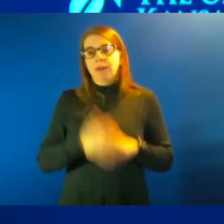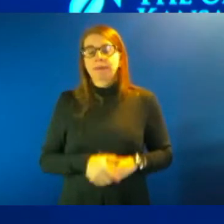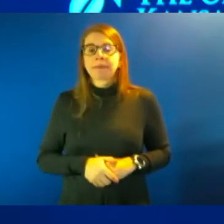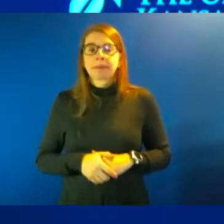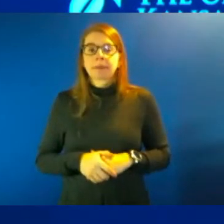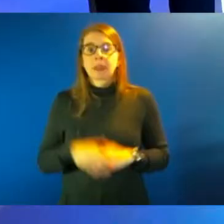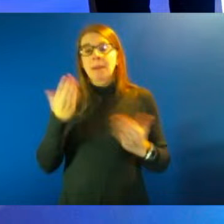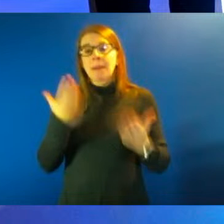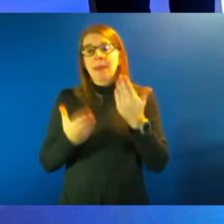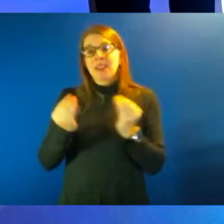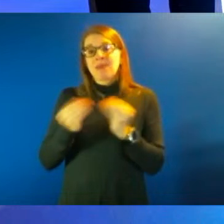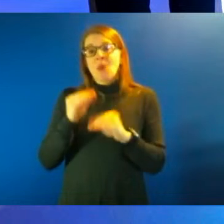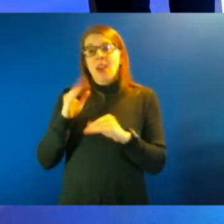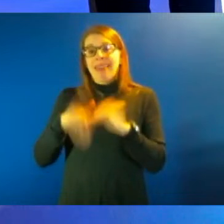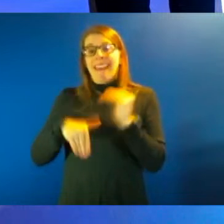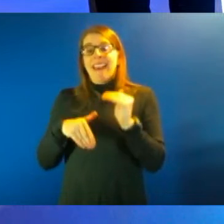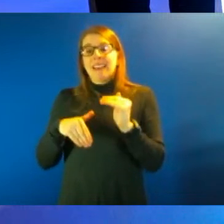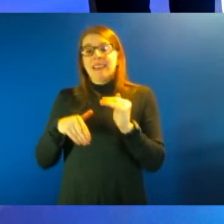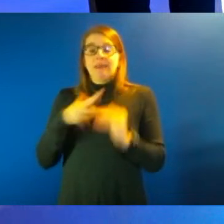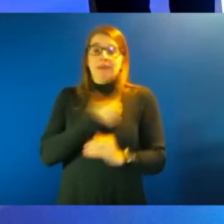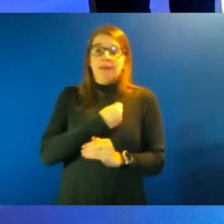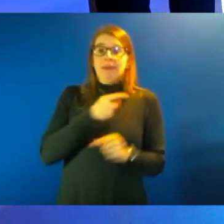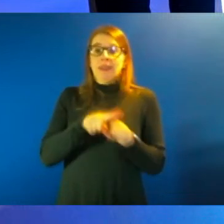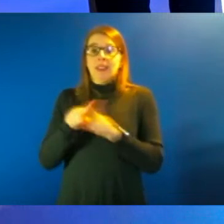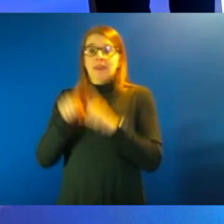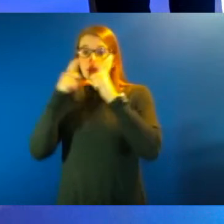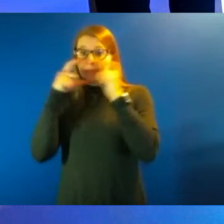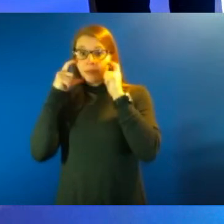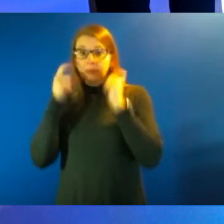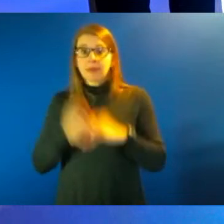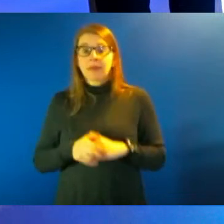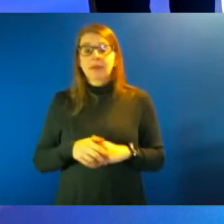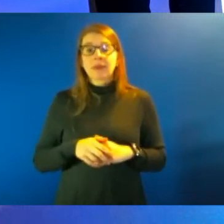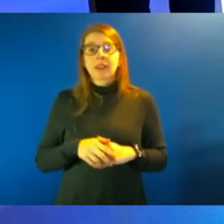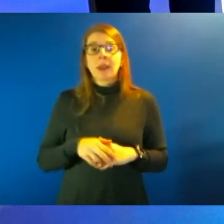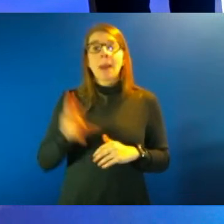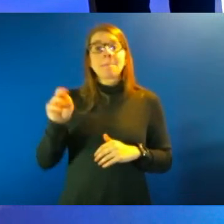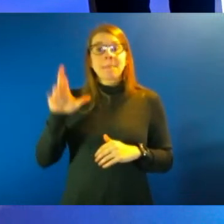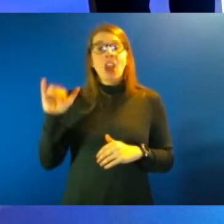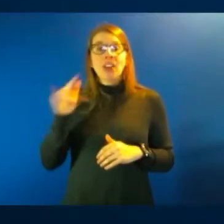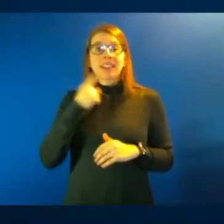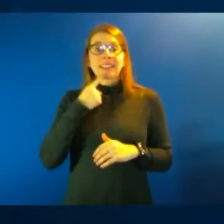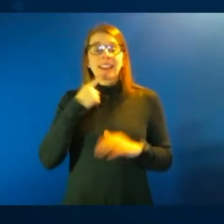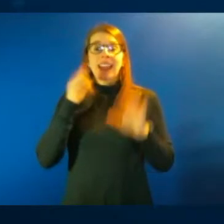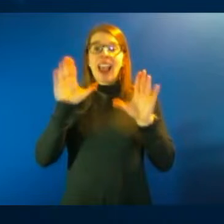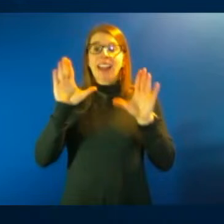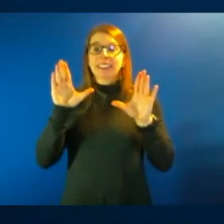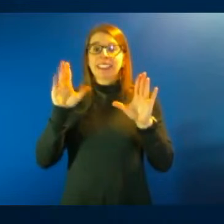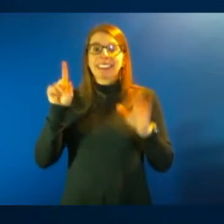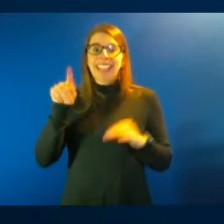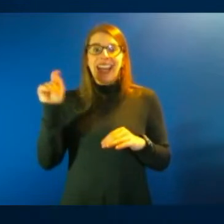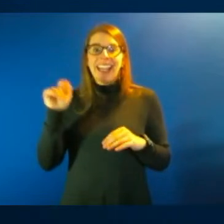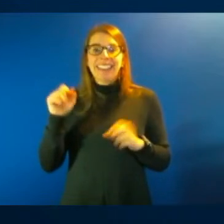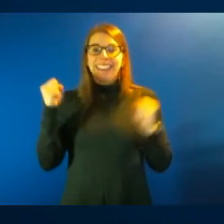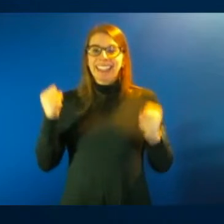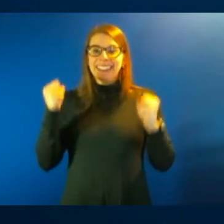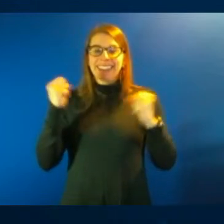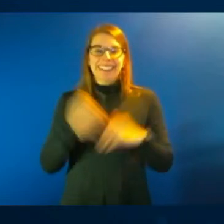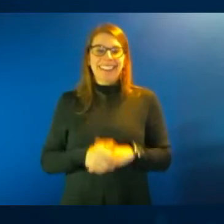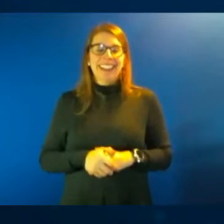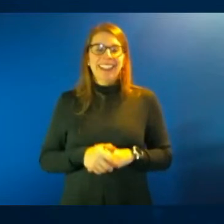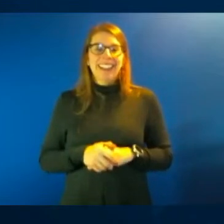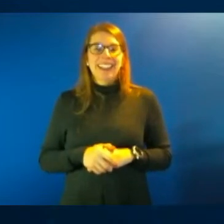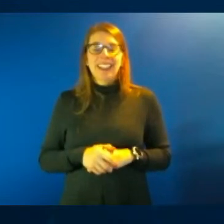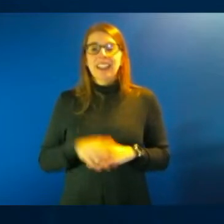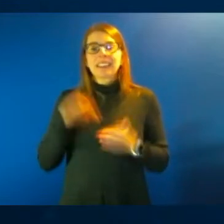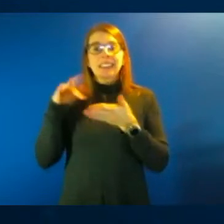vaccination. Mary says, excellent data. She appreciated the data, yes. She wants to know if that study is